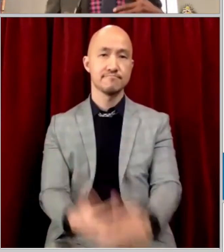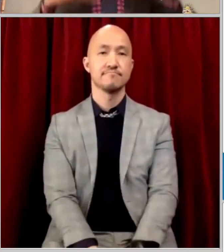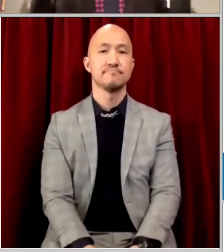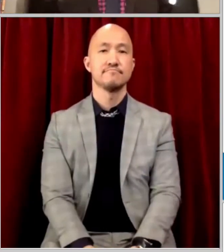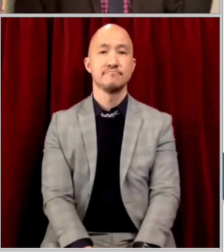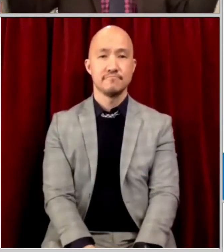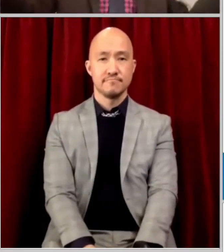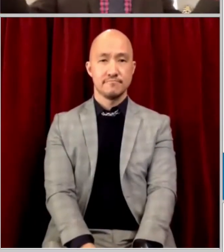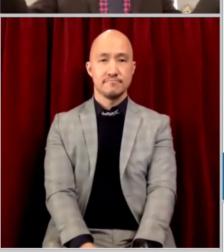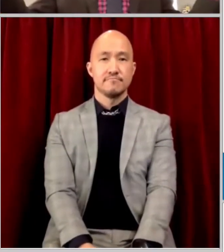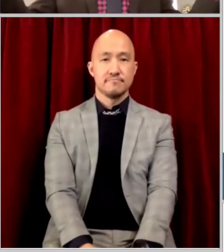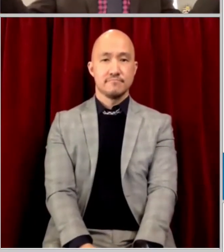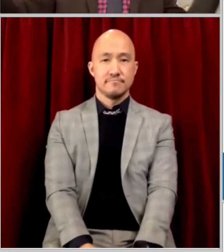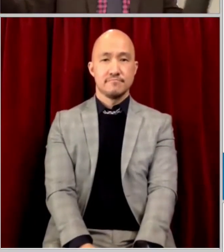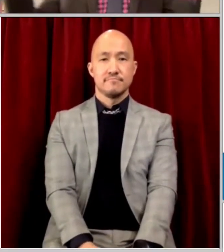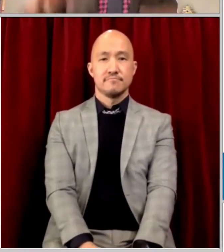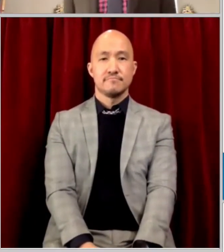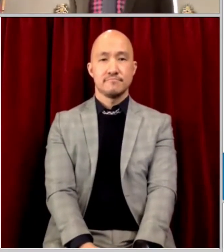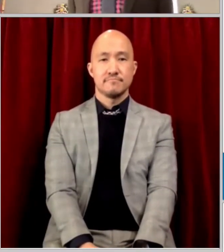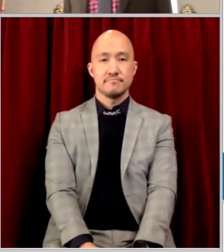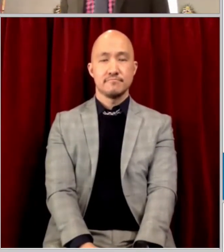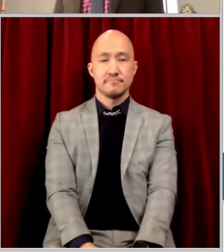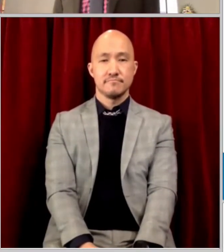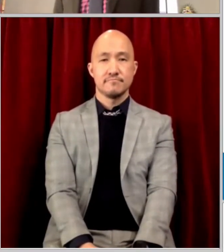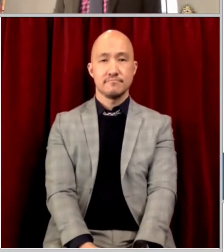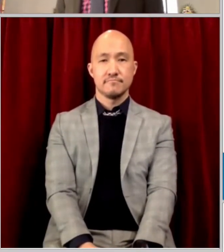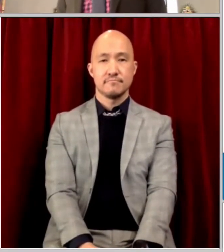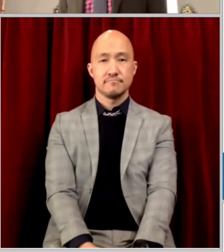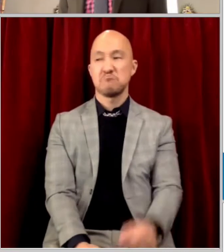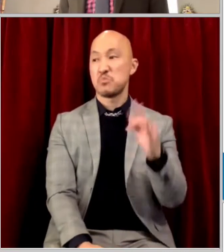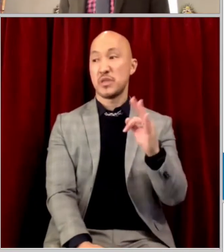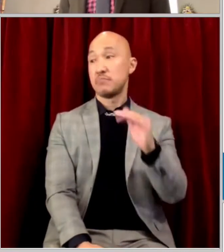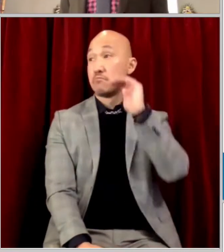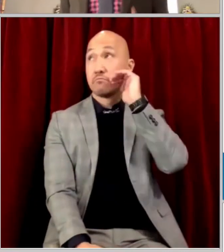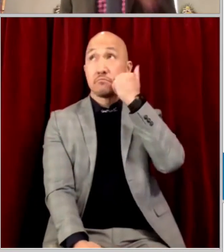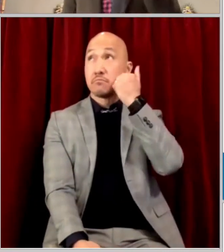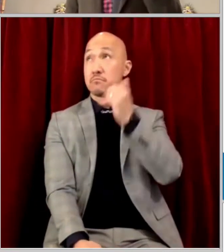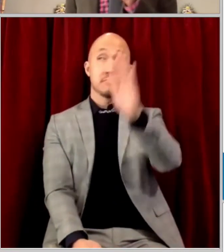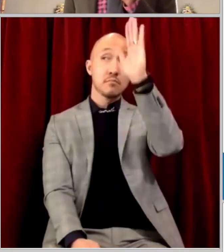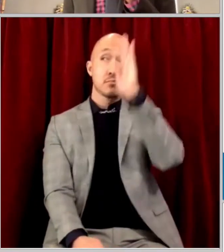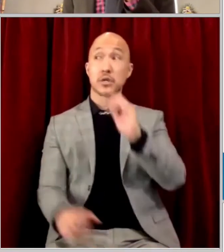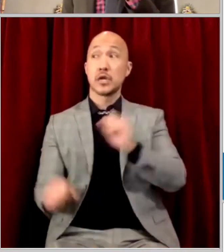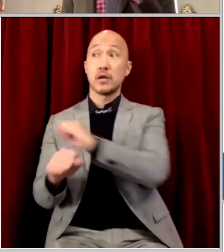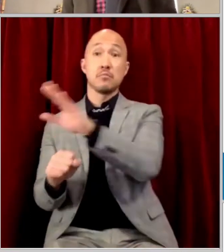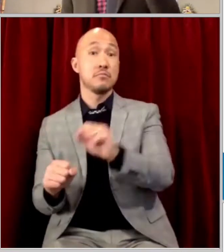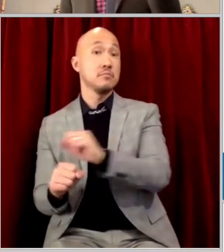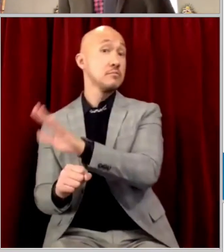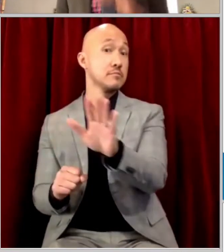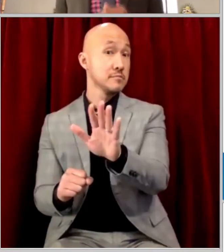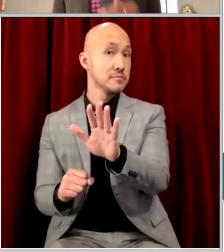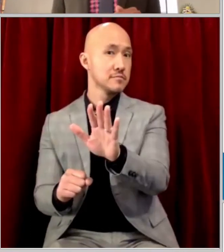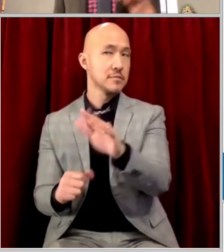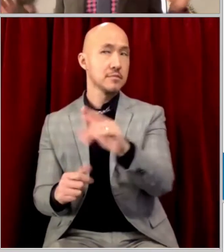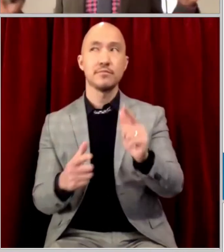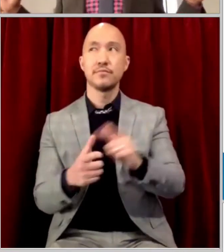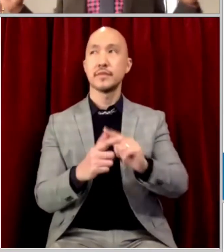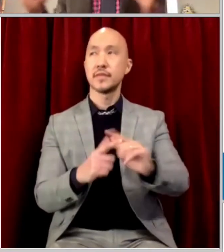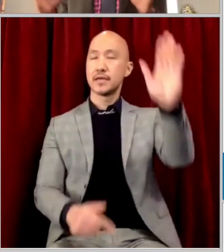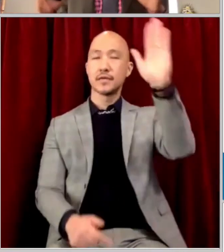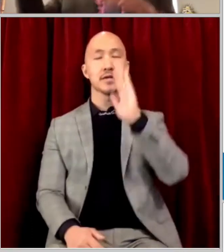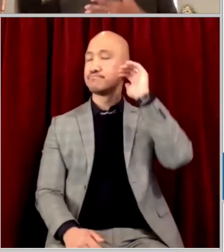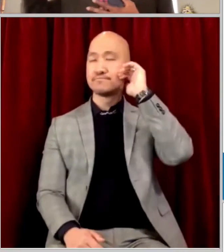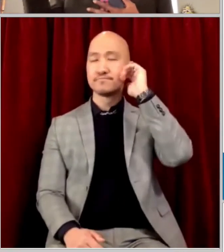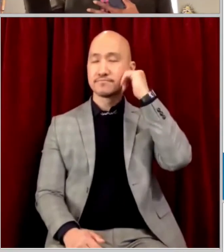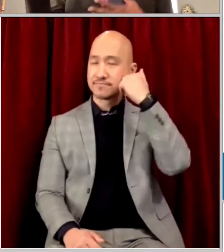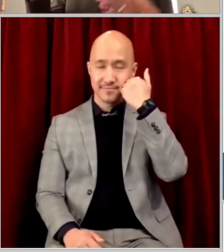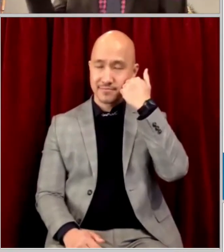I'm not ashamed of him. And he says, therefore, he's not ashamed of me. But if I stay quiet, and you guys know what I'm talking about because we all